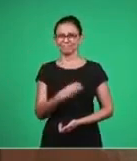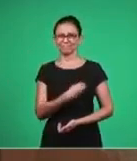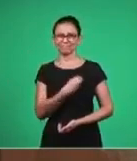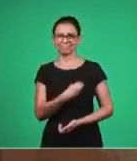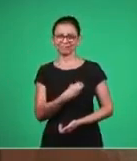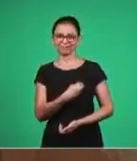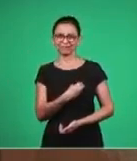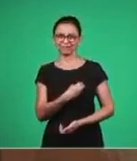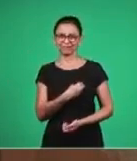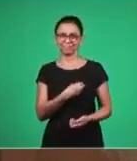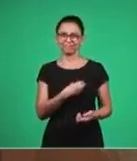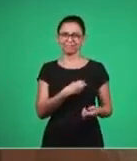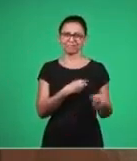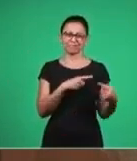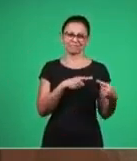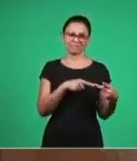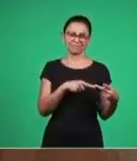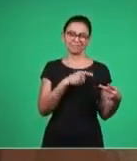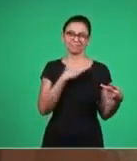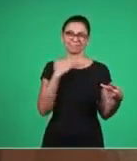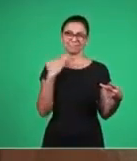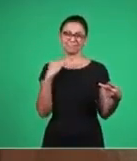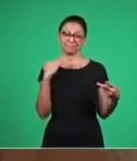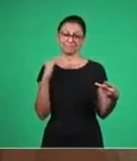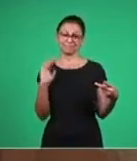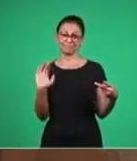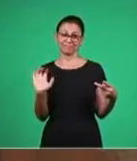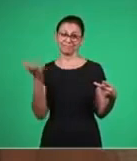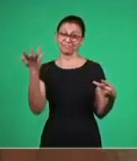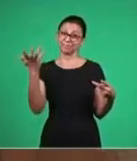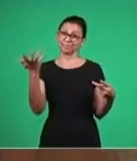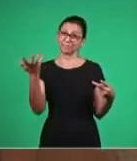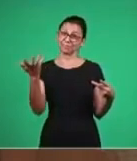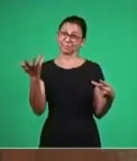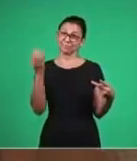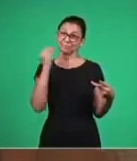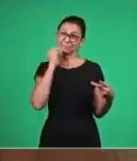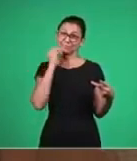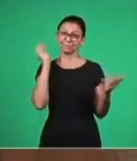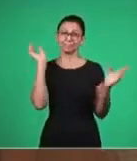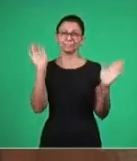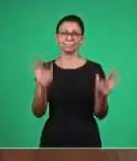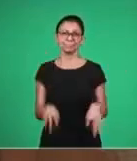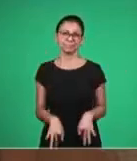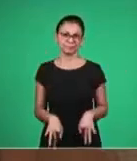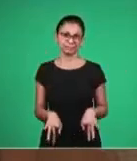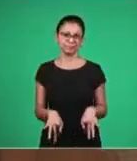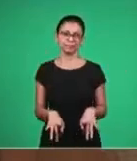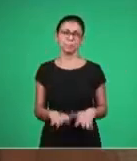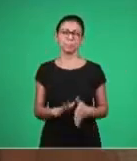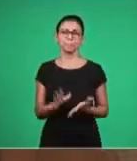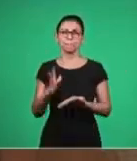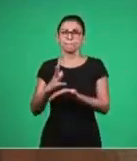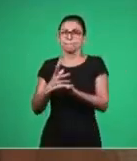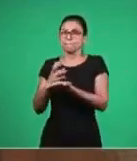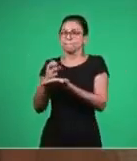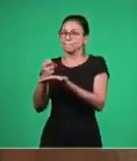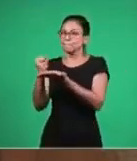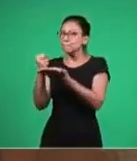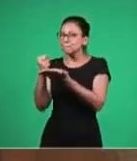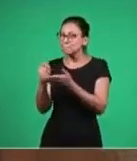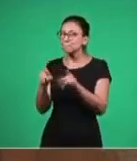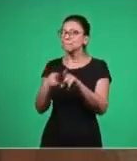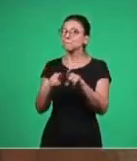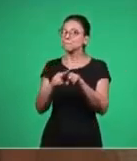life. His life is just awaiting death. And the day it comes, your opportunity will be